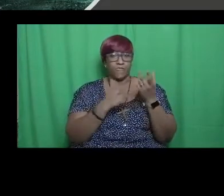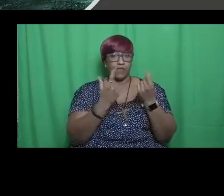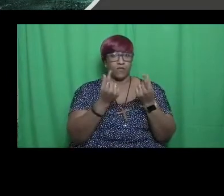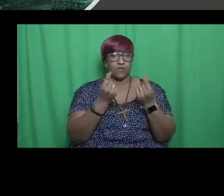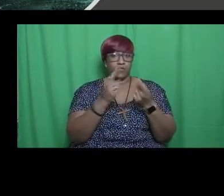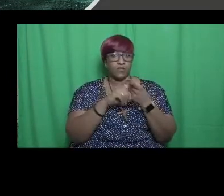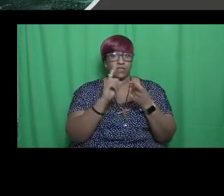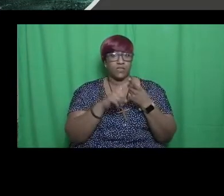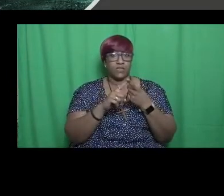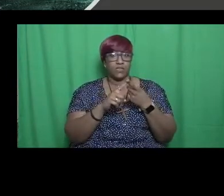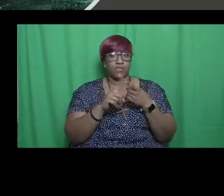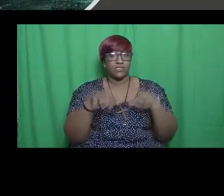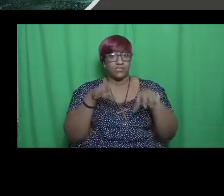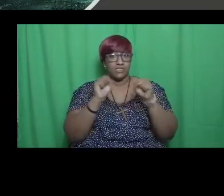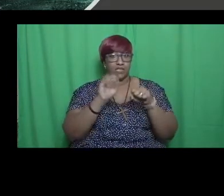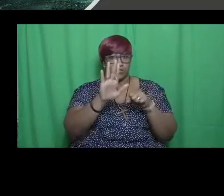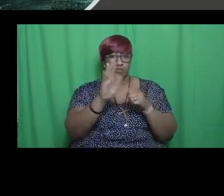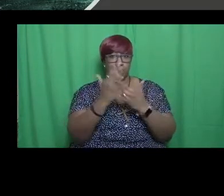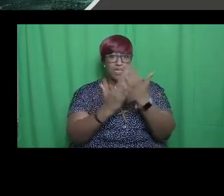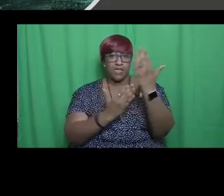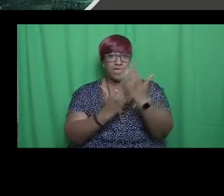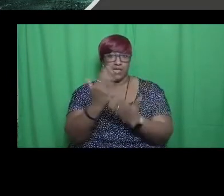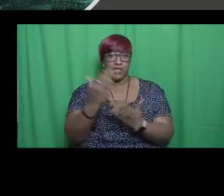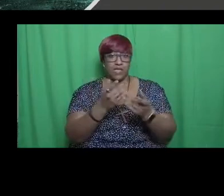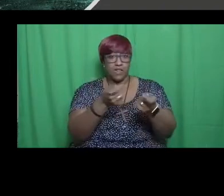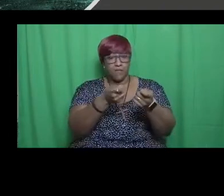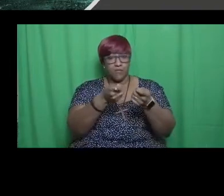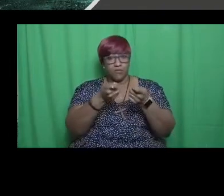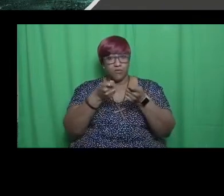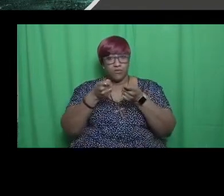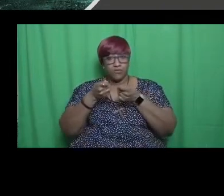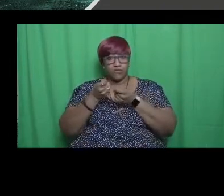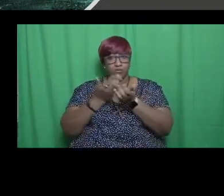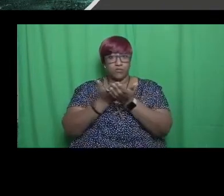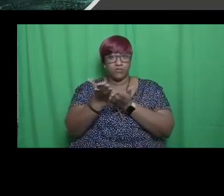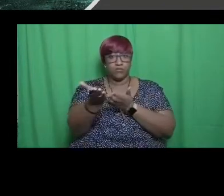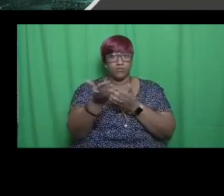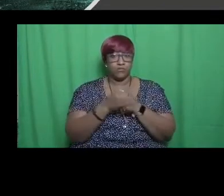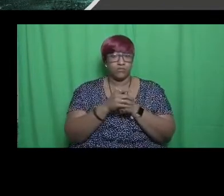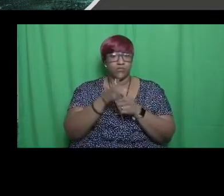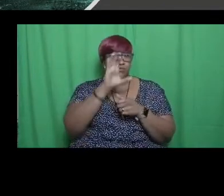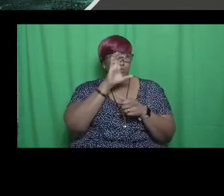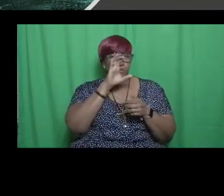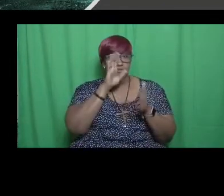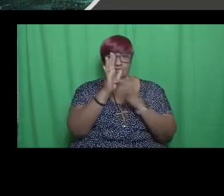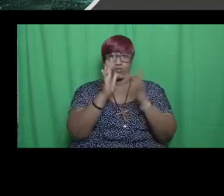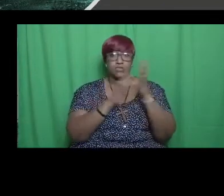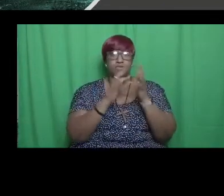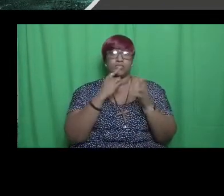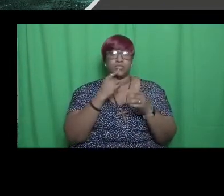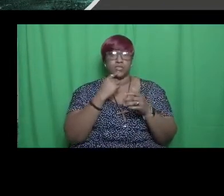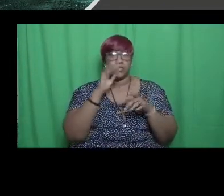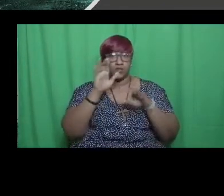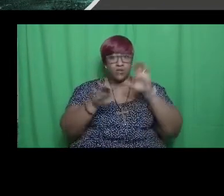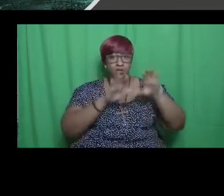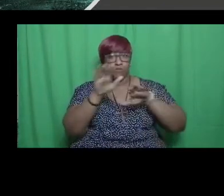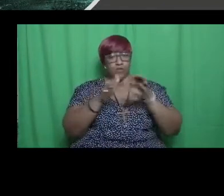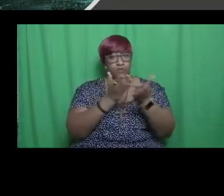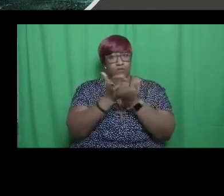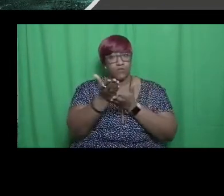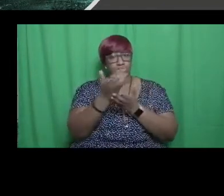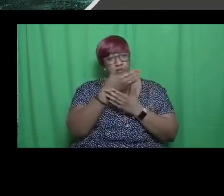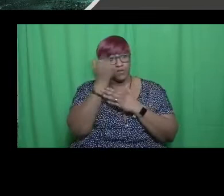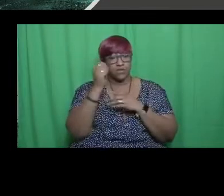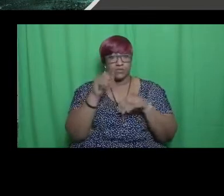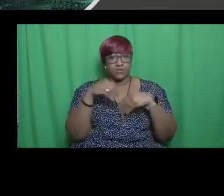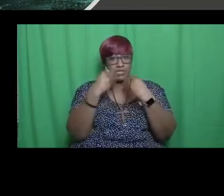then is then take your hand and pull you through it. Now watch it. Jesus said, I walk through it because I